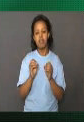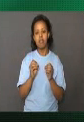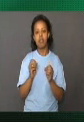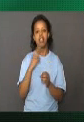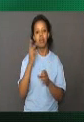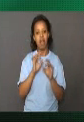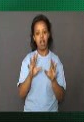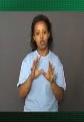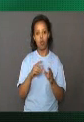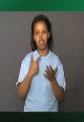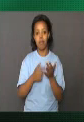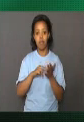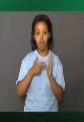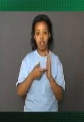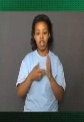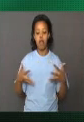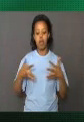combination is false.